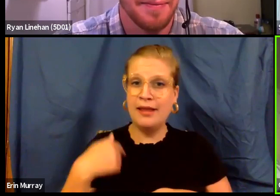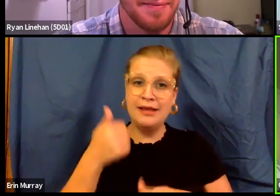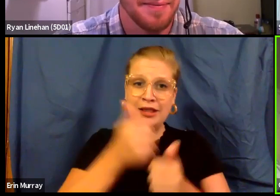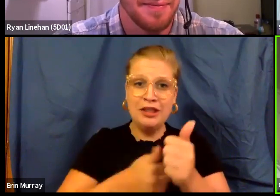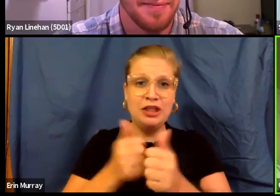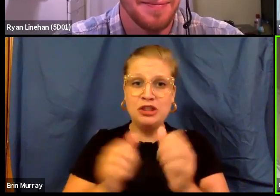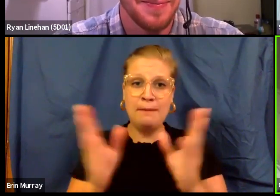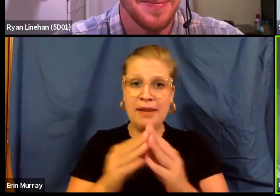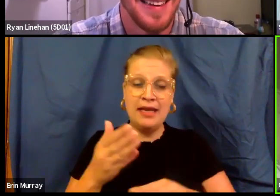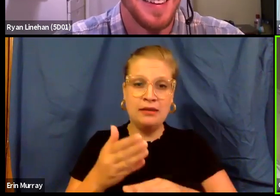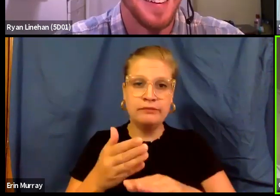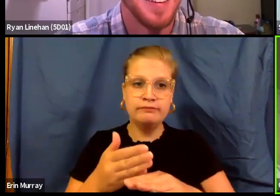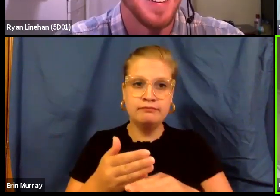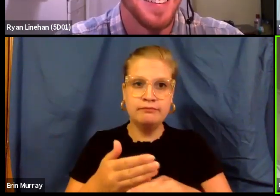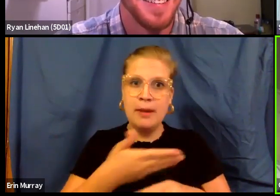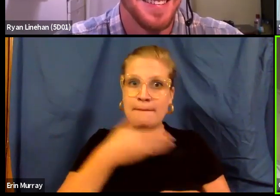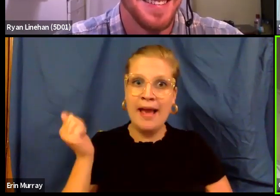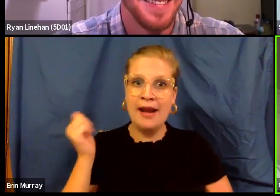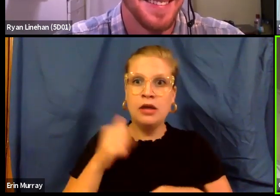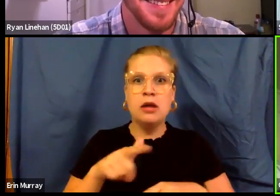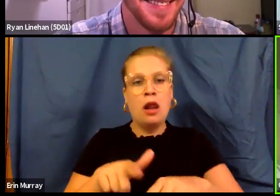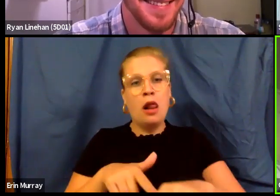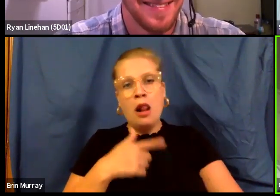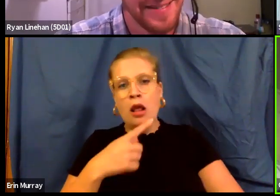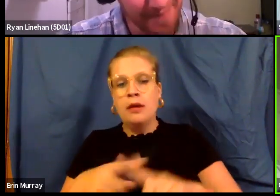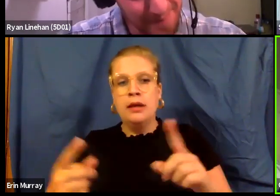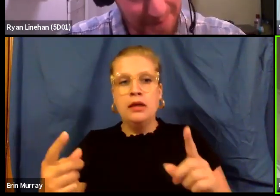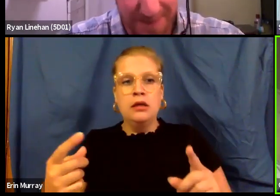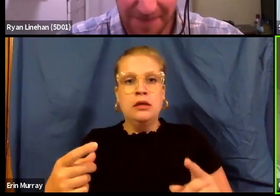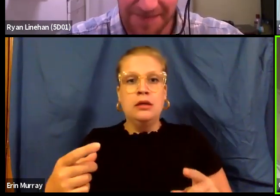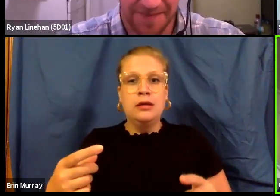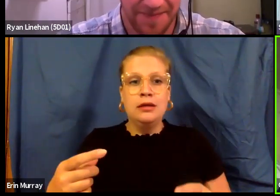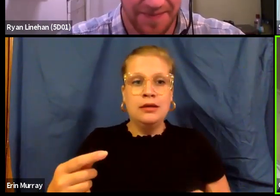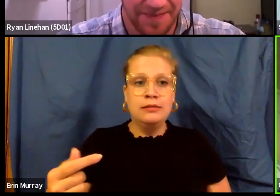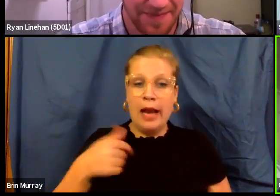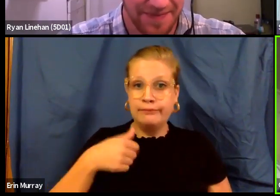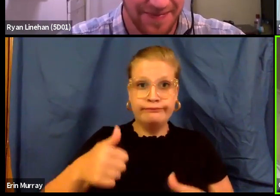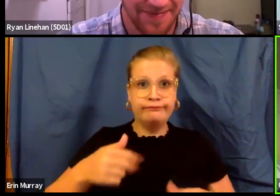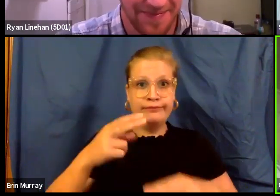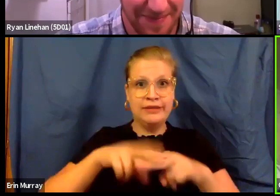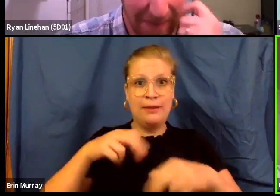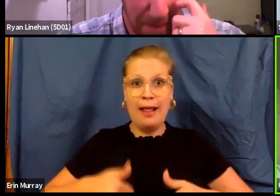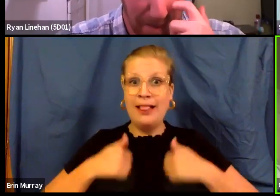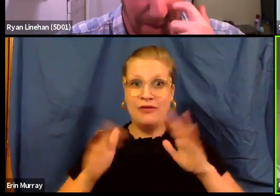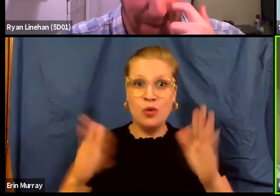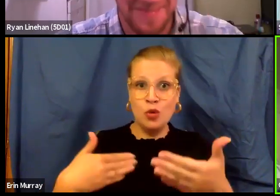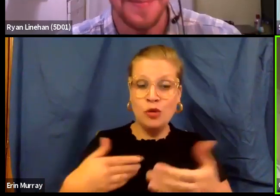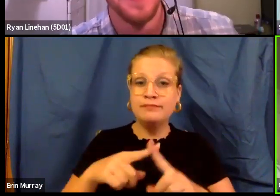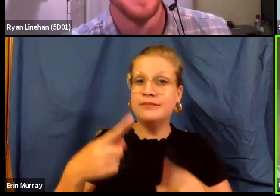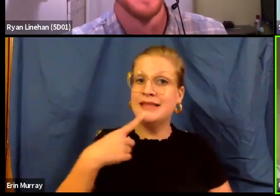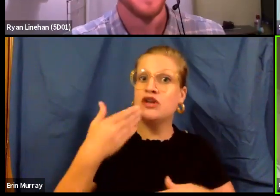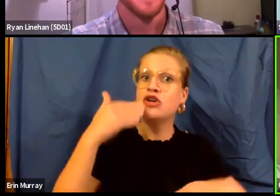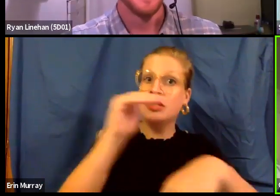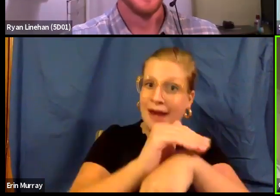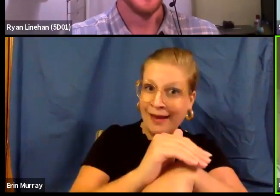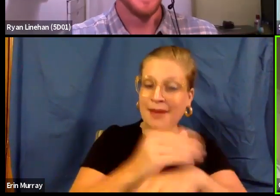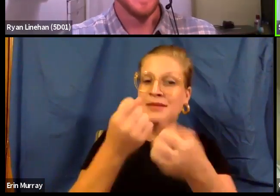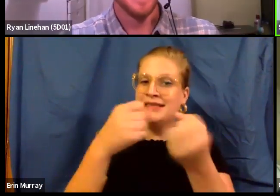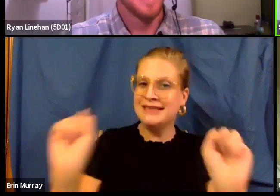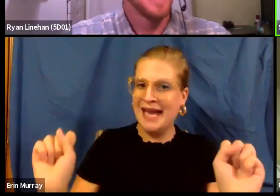kind of long. That's because everybody's sitting in their living room and I'm being long right now instead of just saying good night, stay safe, and be blessed.